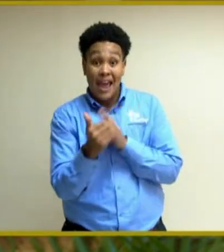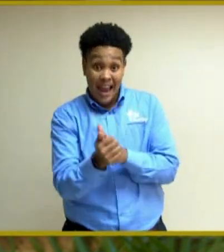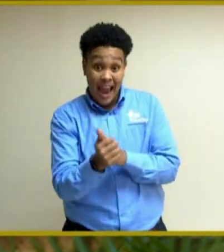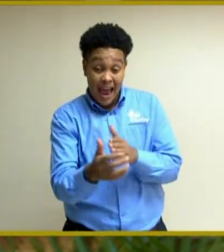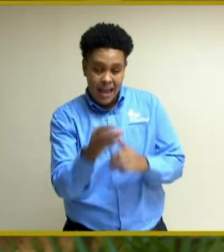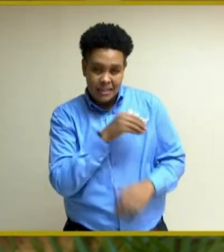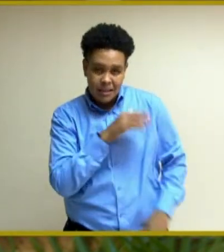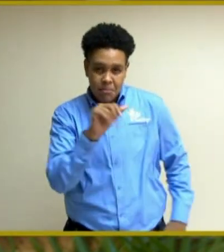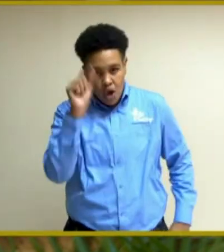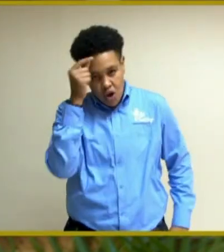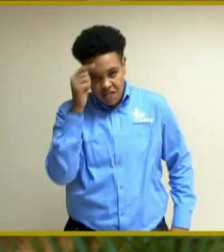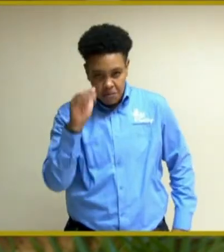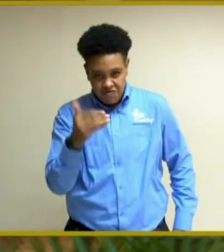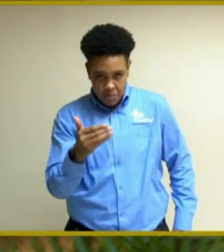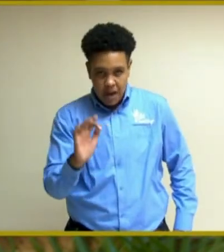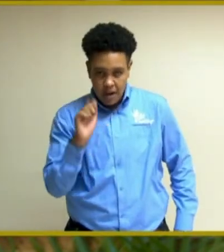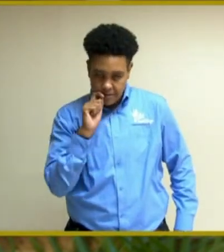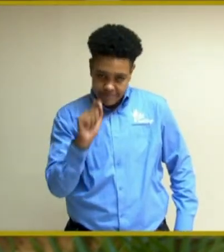by the government of Jamaica.